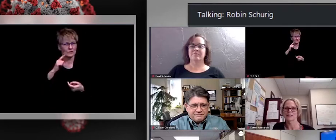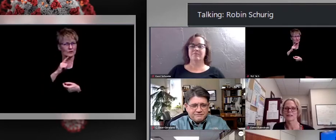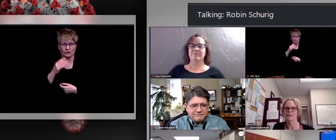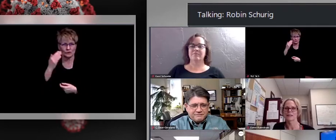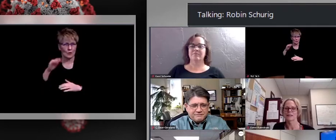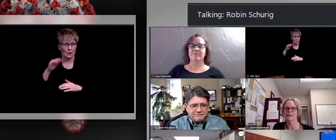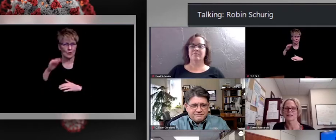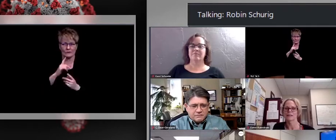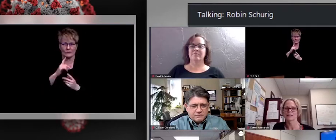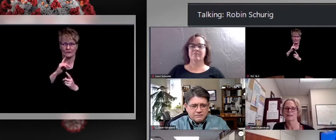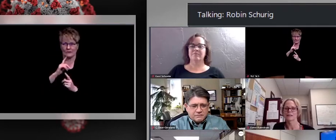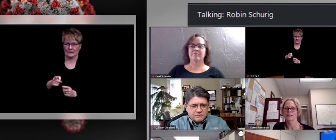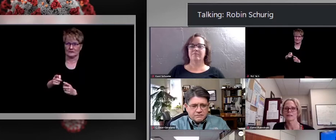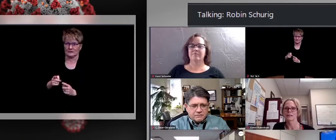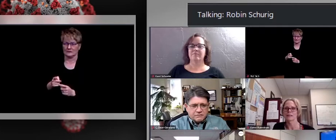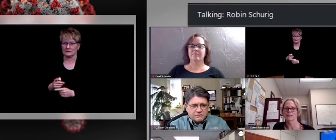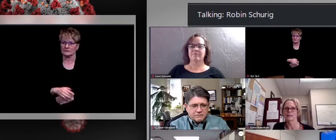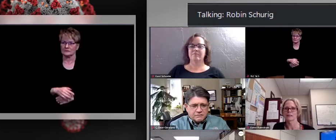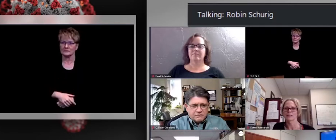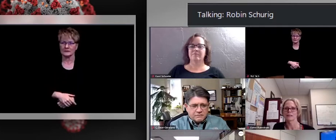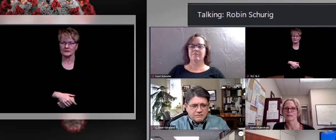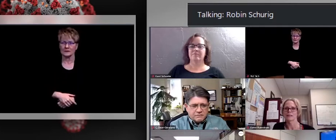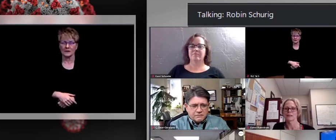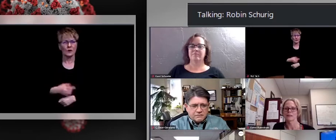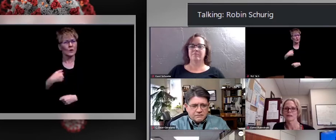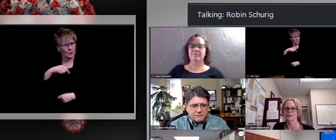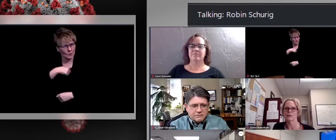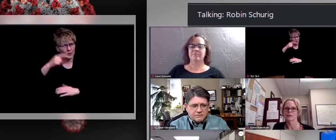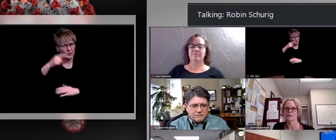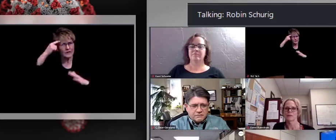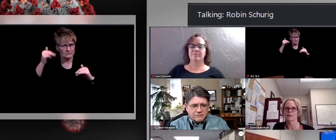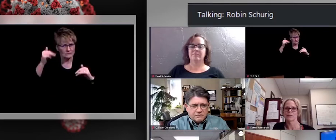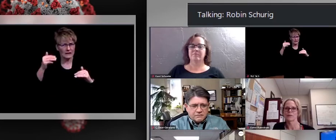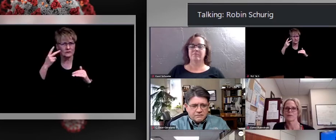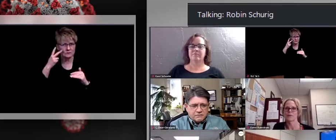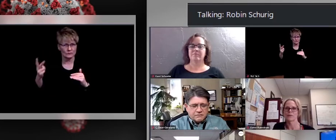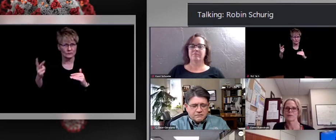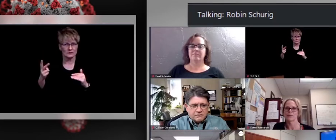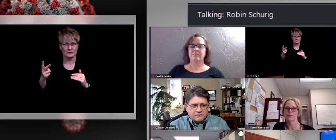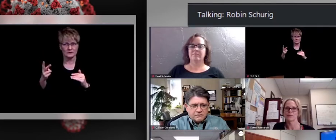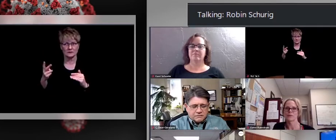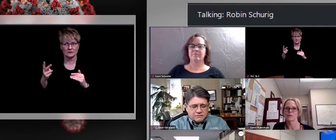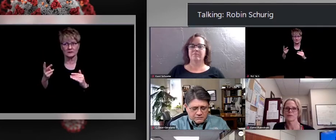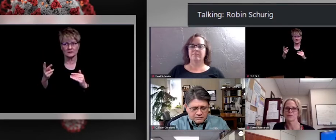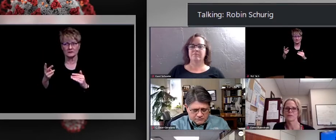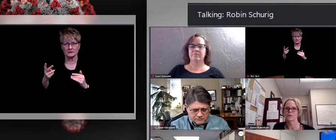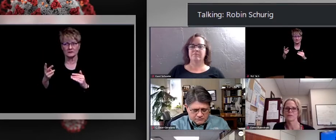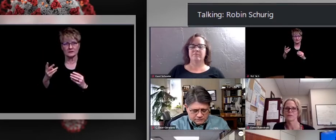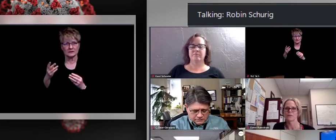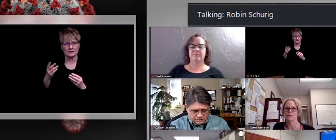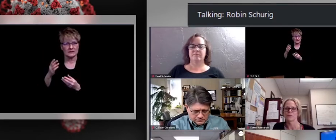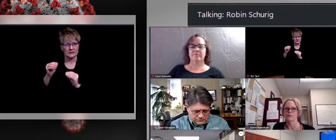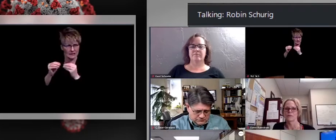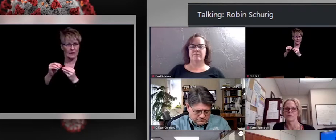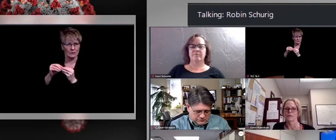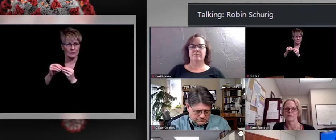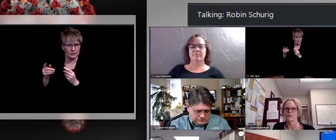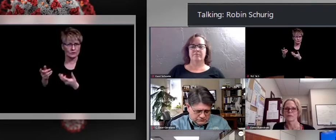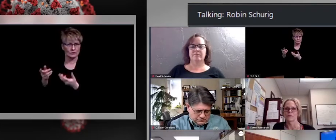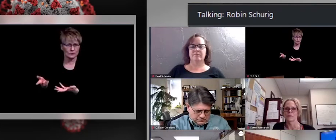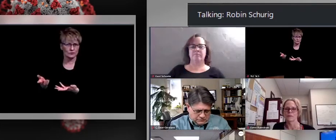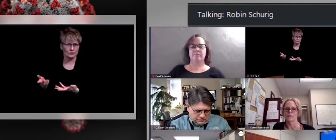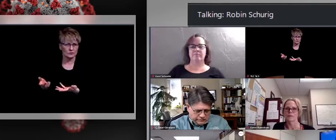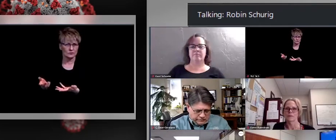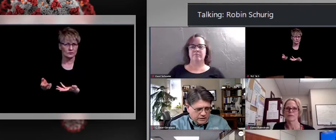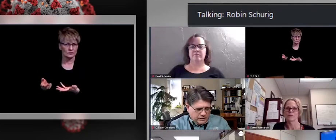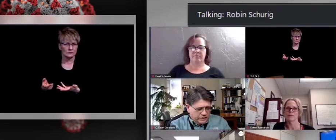Honestly, I mean, I think we saw what we expected to see. I don't know if Dr. Ramstrom, if you want to speak to anything that was surprising to you in the data,